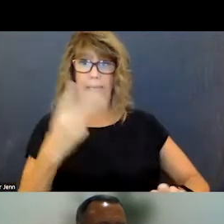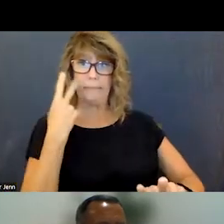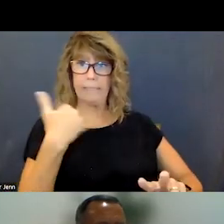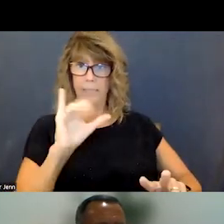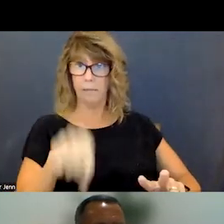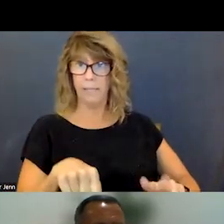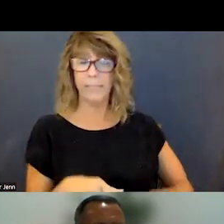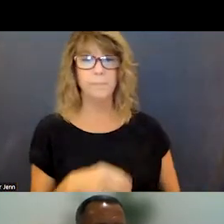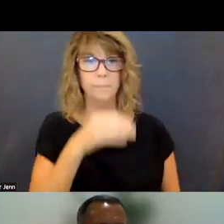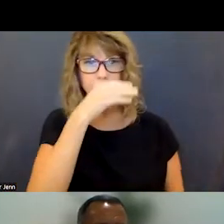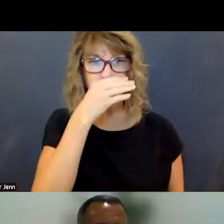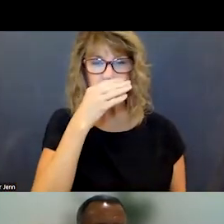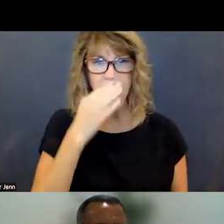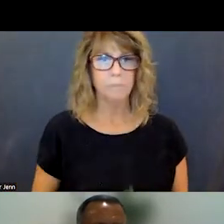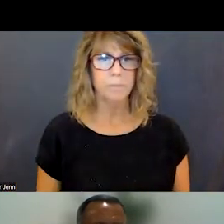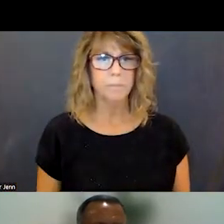please.